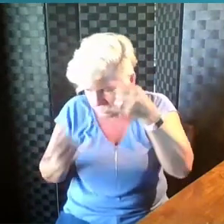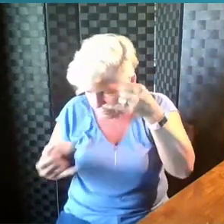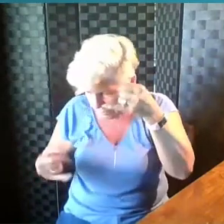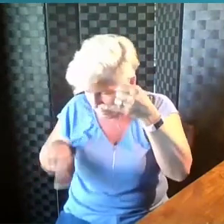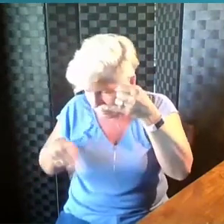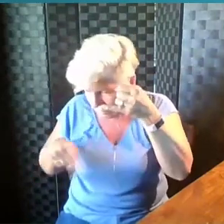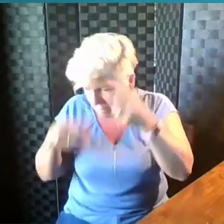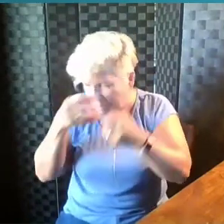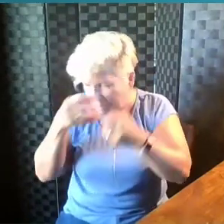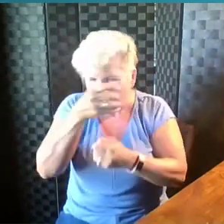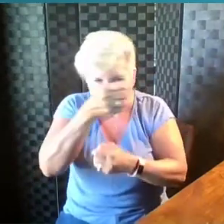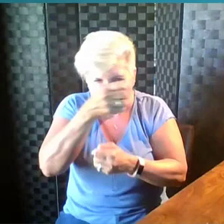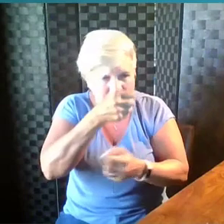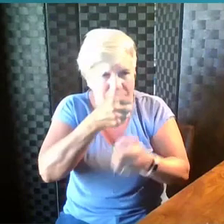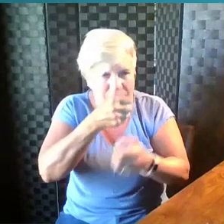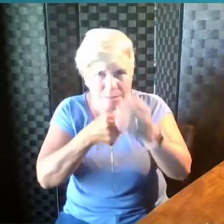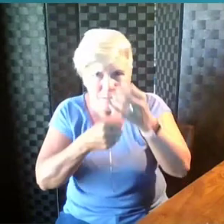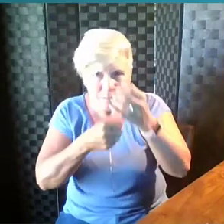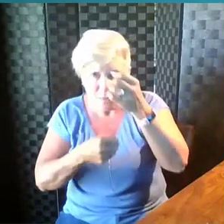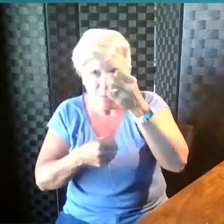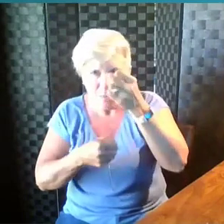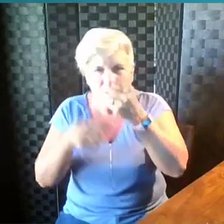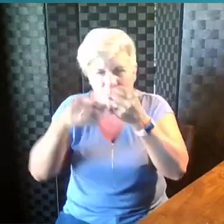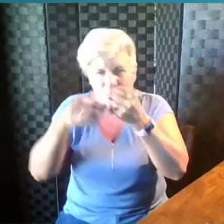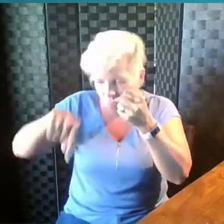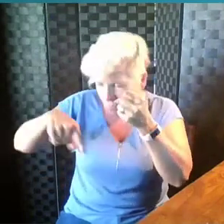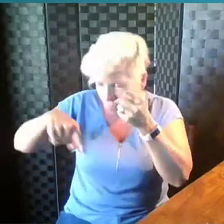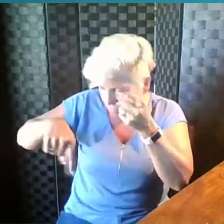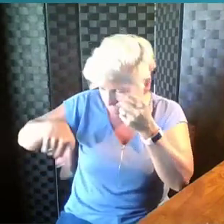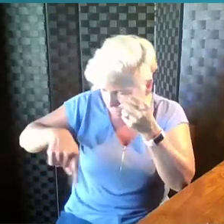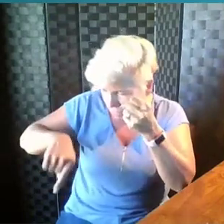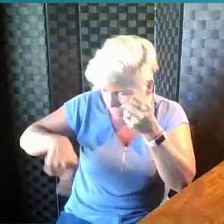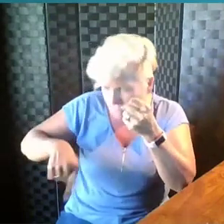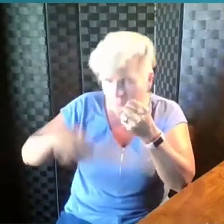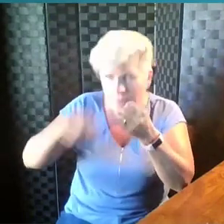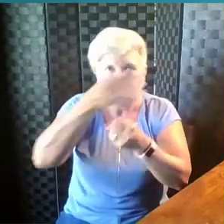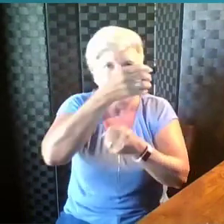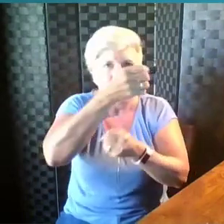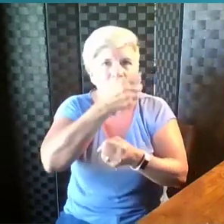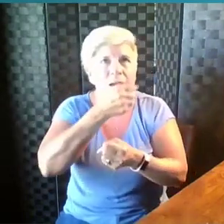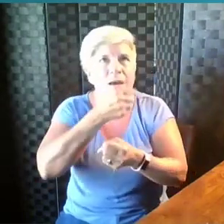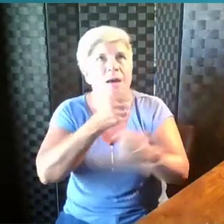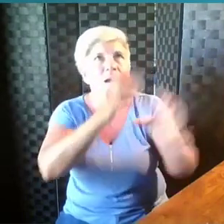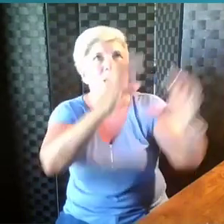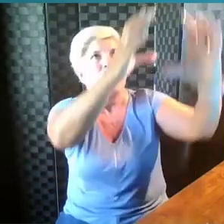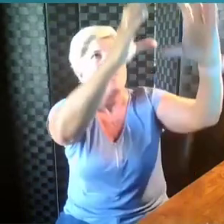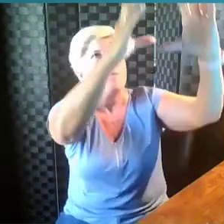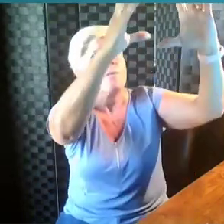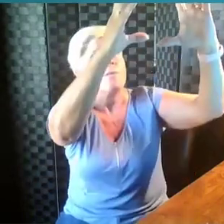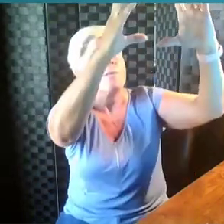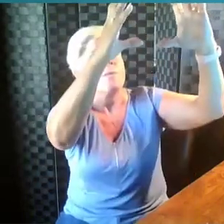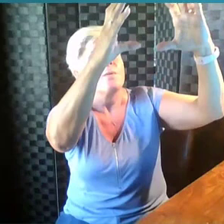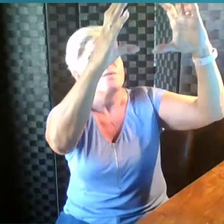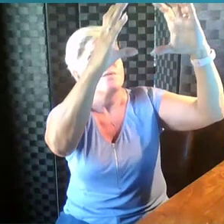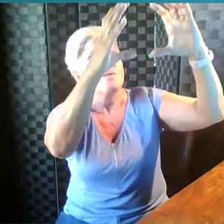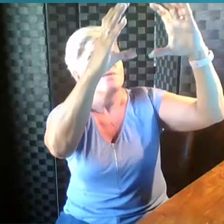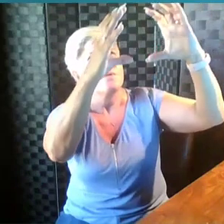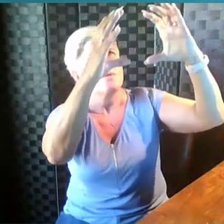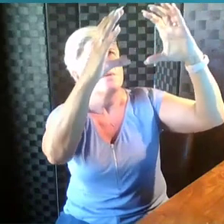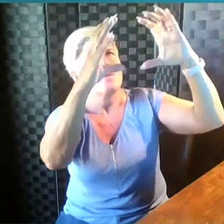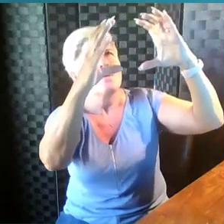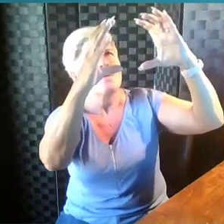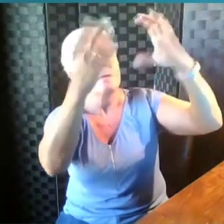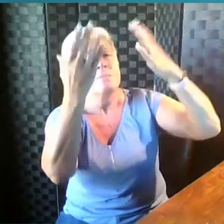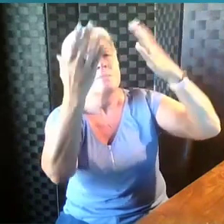Hand over hand, pull after gentle pull. The balloon appears to come closer. It might even